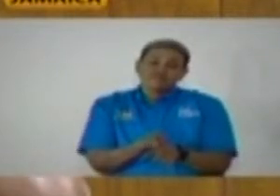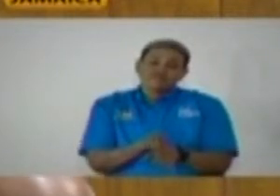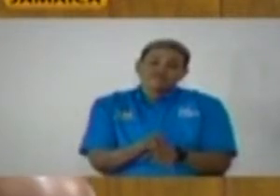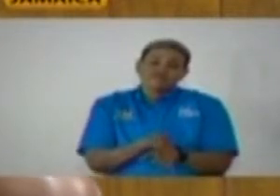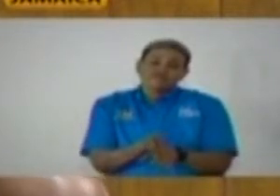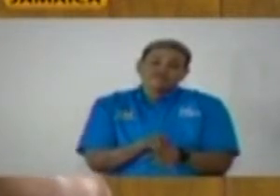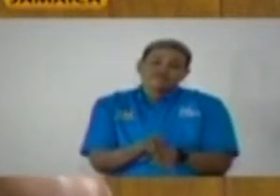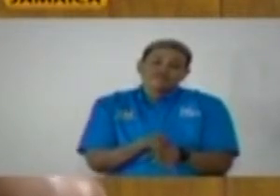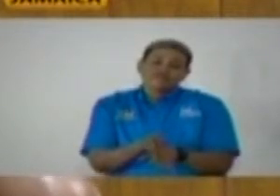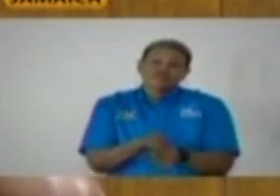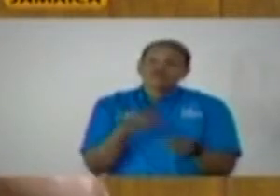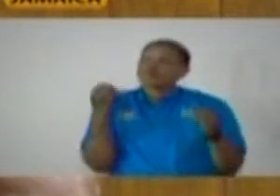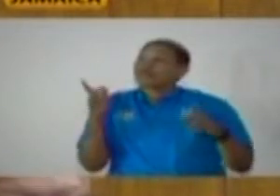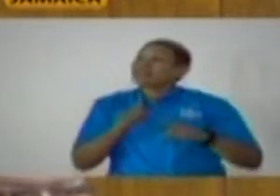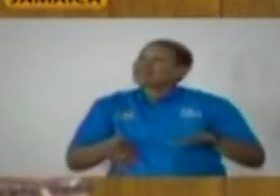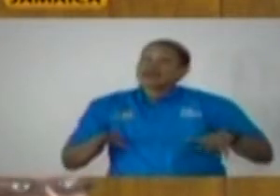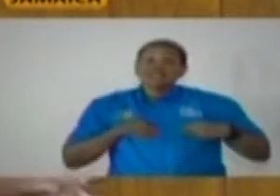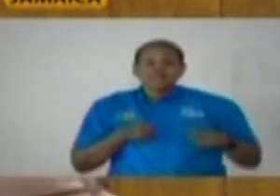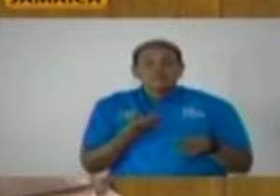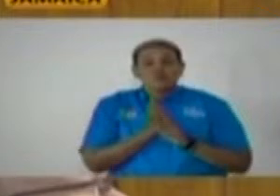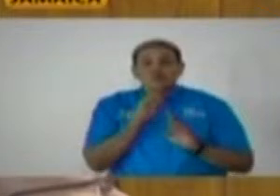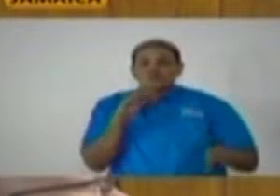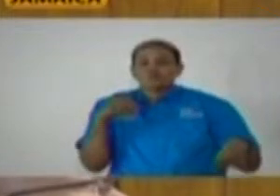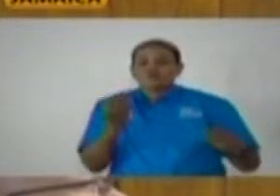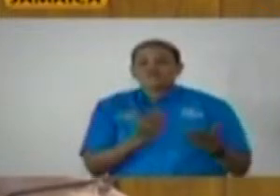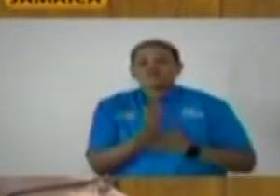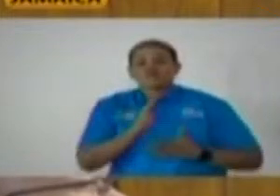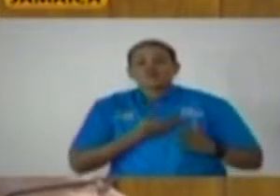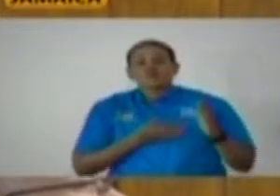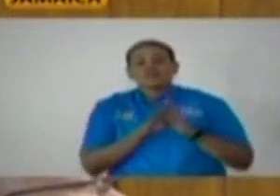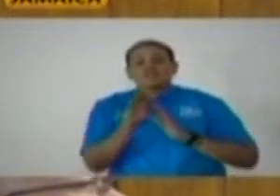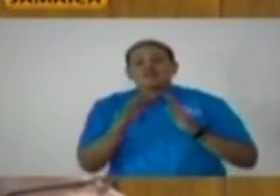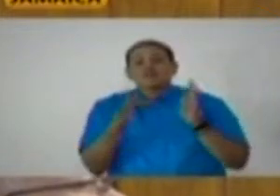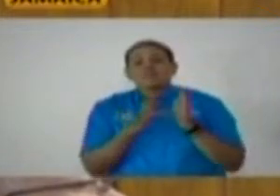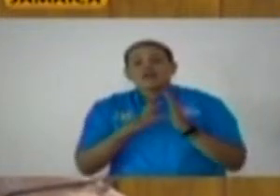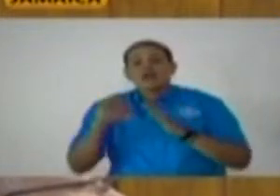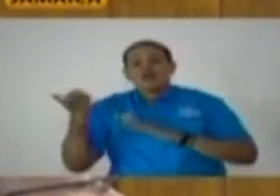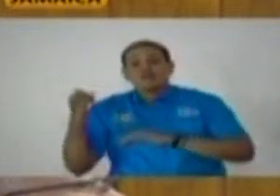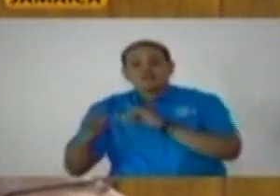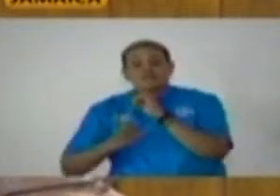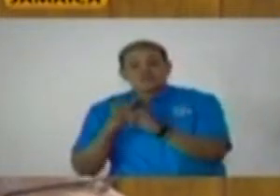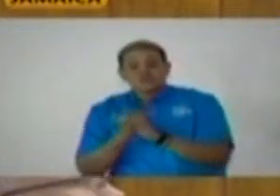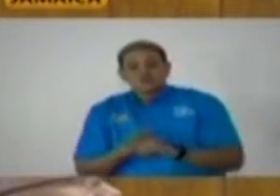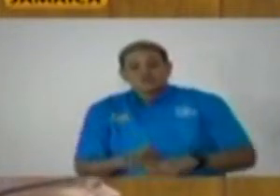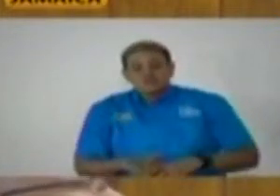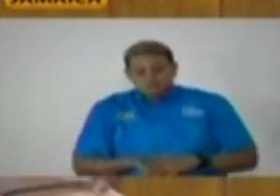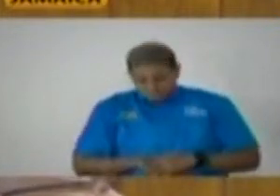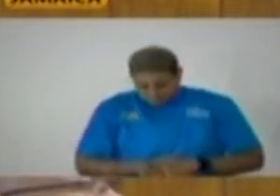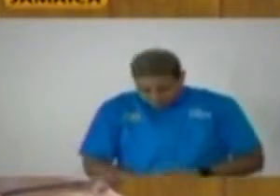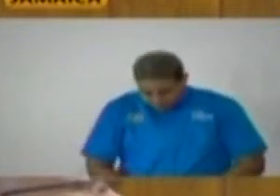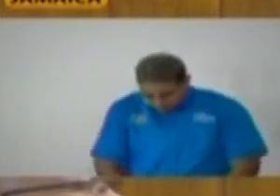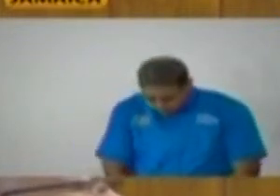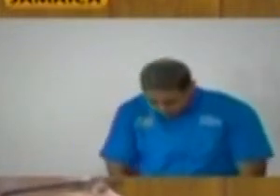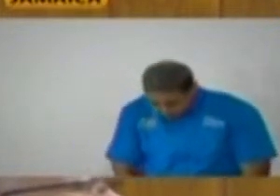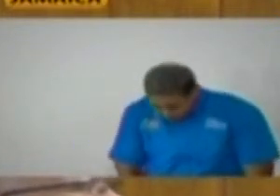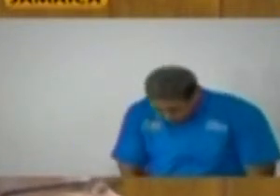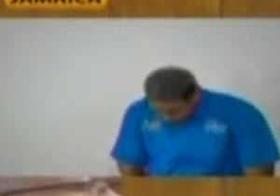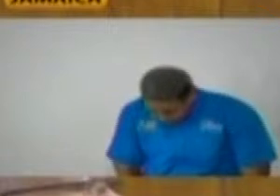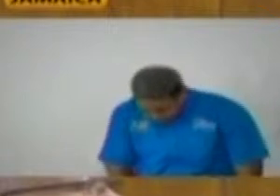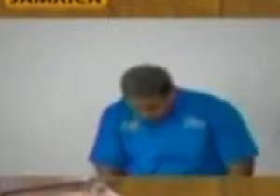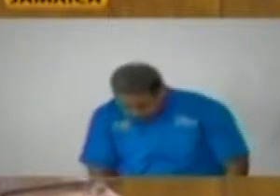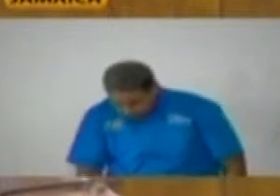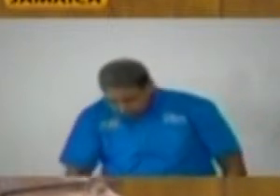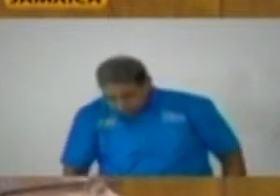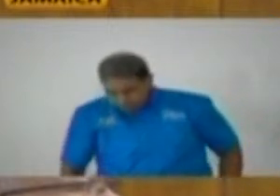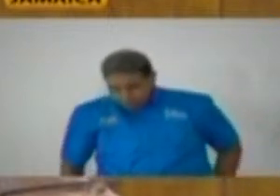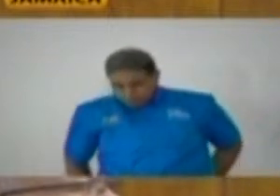the loans that are provided through our development bank and other institutions. Agriculture, Madam Speaker, is